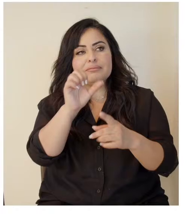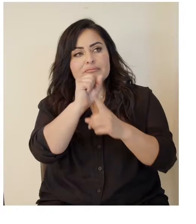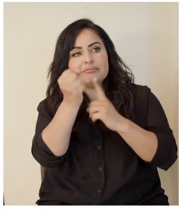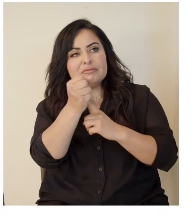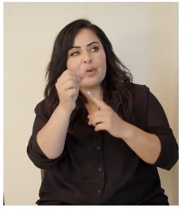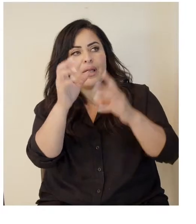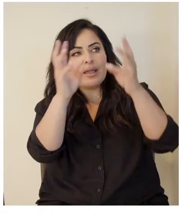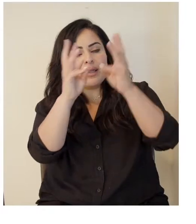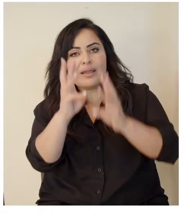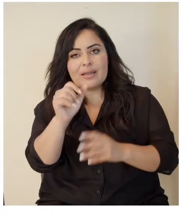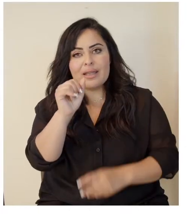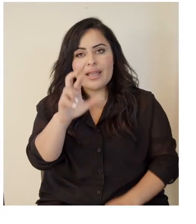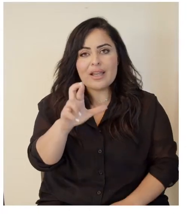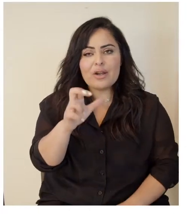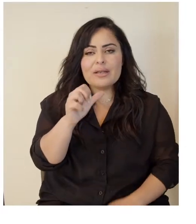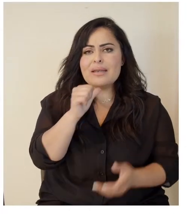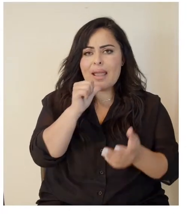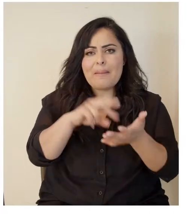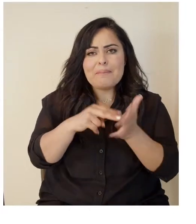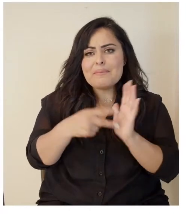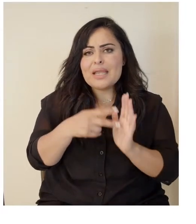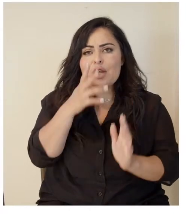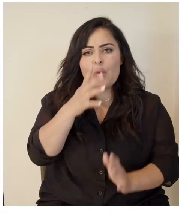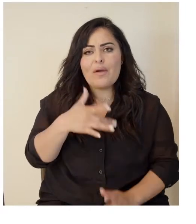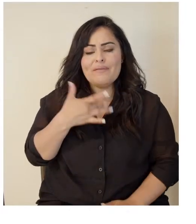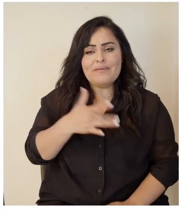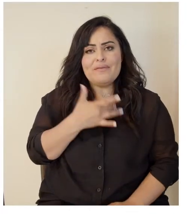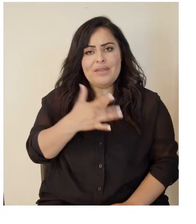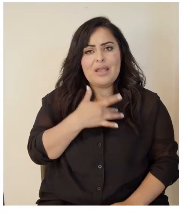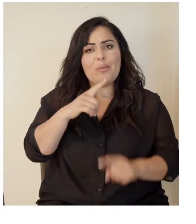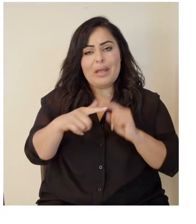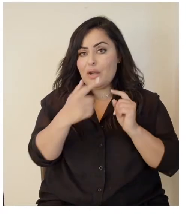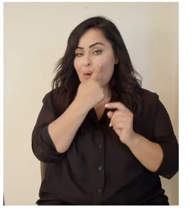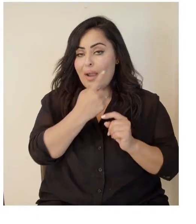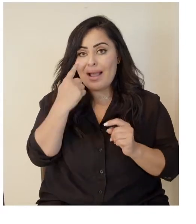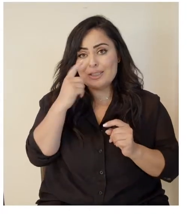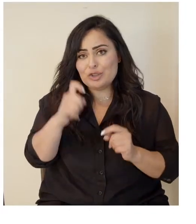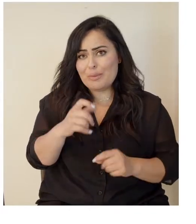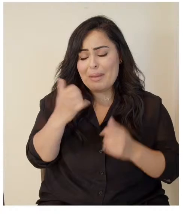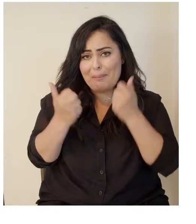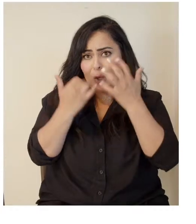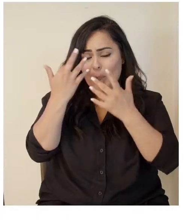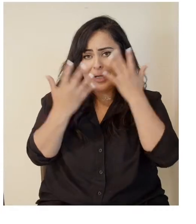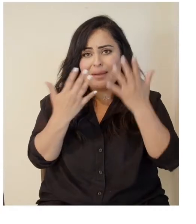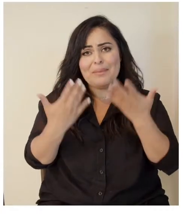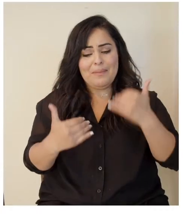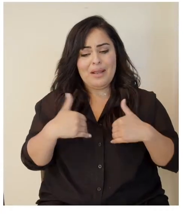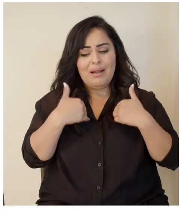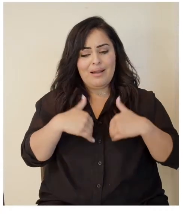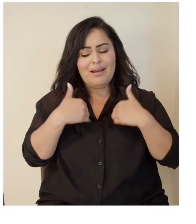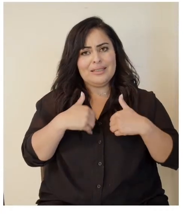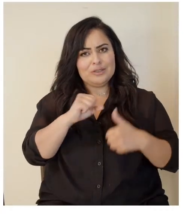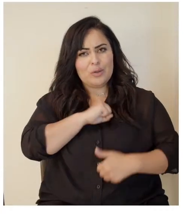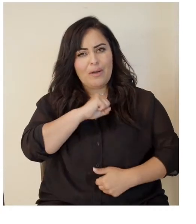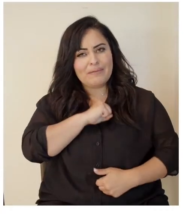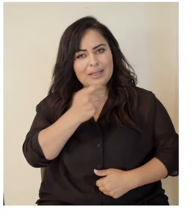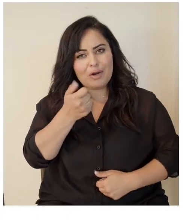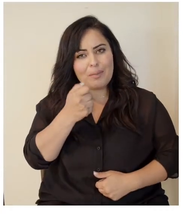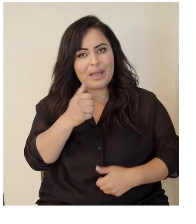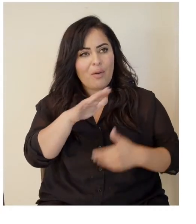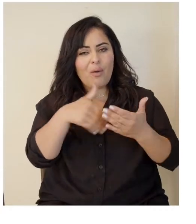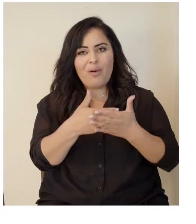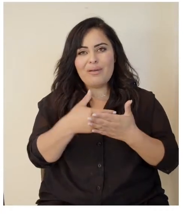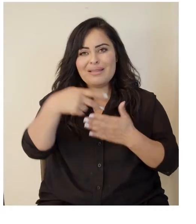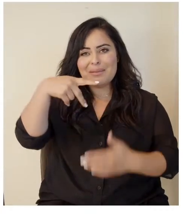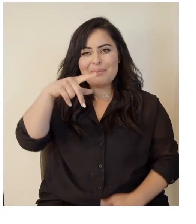mean that you're not going to feel that smoke. We're on day 4. Your eyes should be burning by now. Your lungs are probably a little coughing. All those toxins and